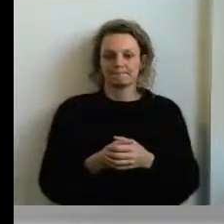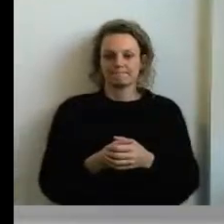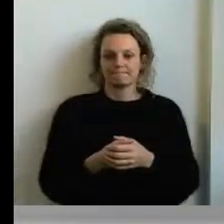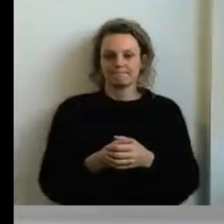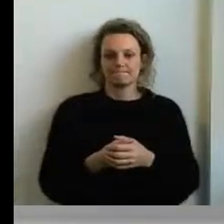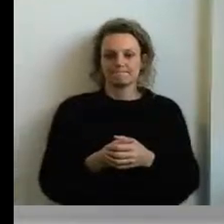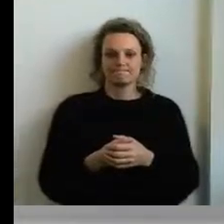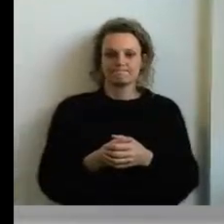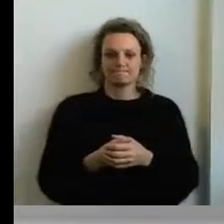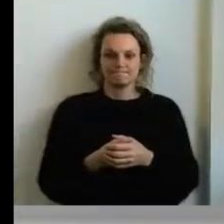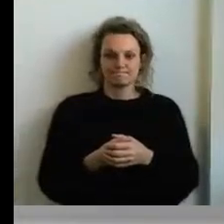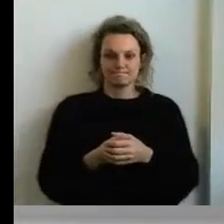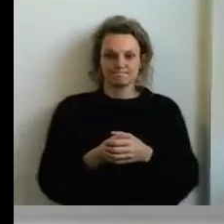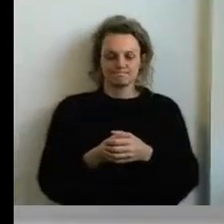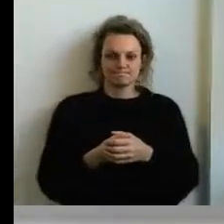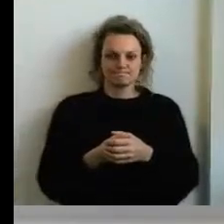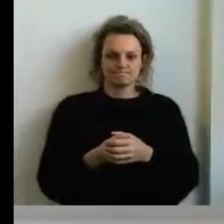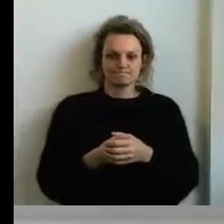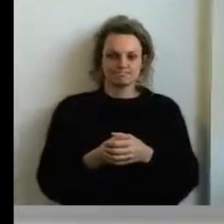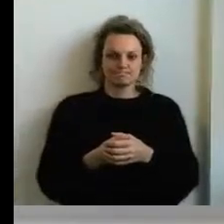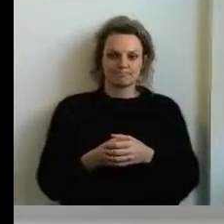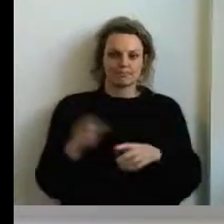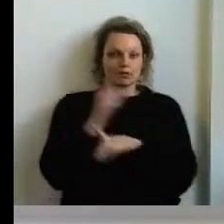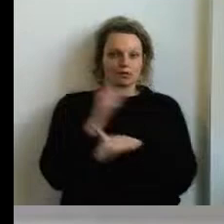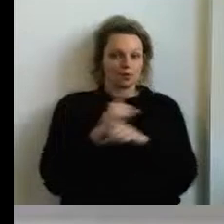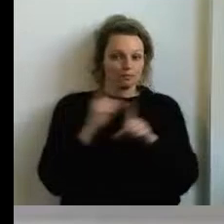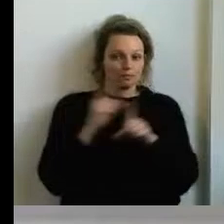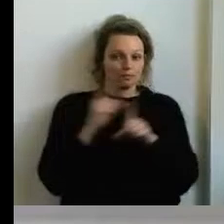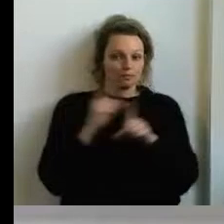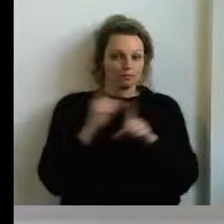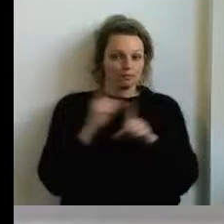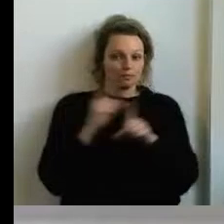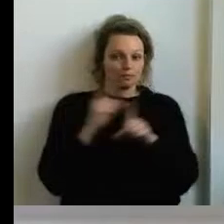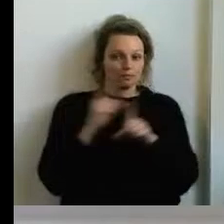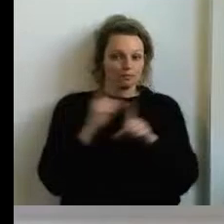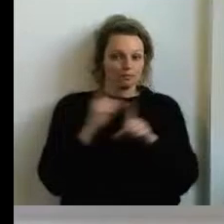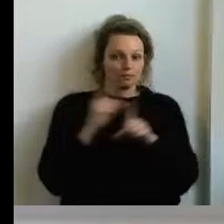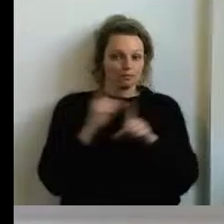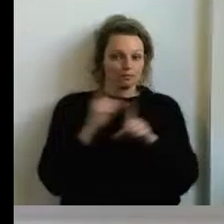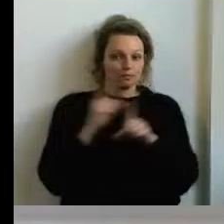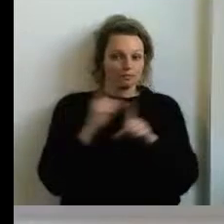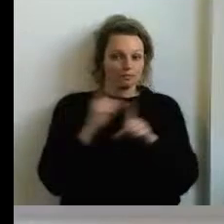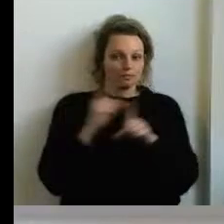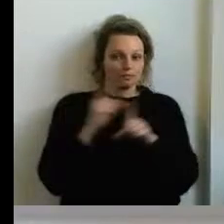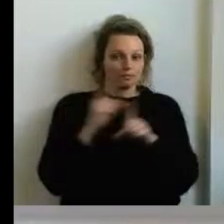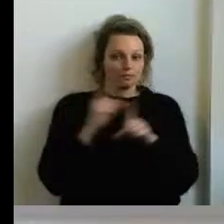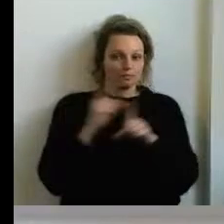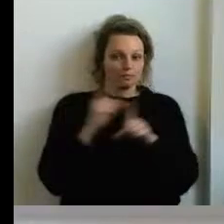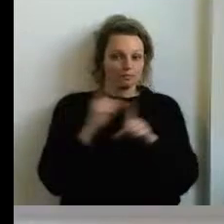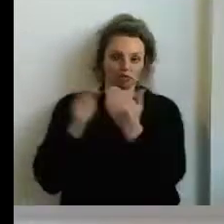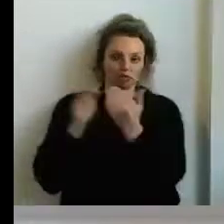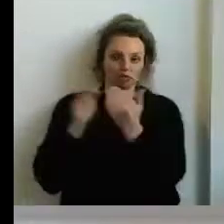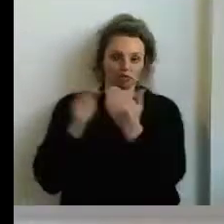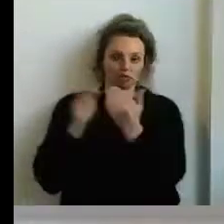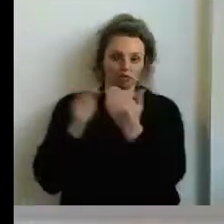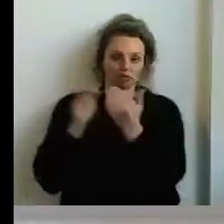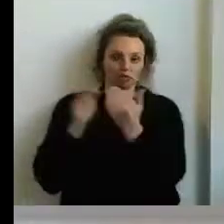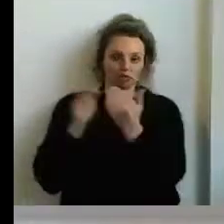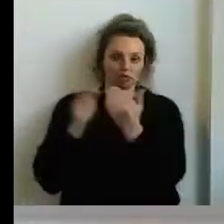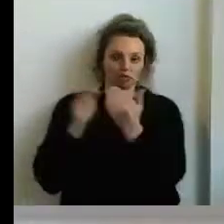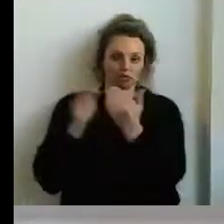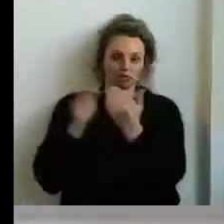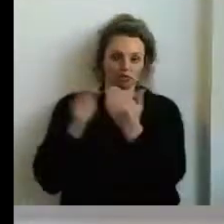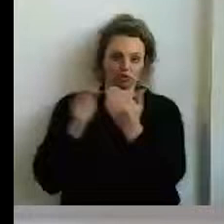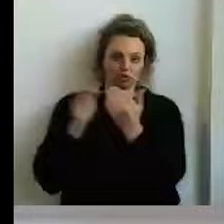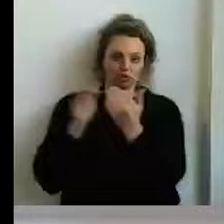with the community of people that we're trying to serve. We heard that contrast themes were kind of like a